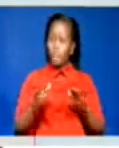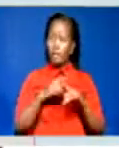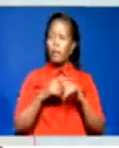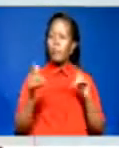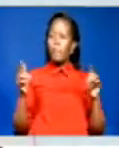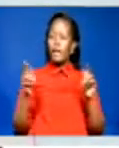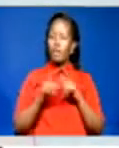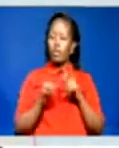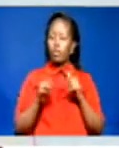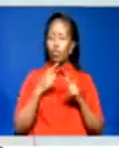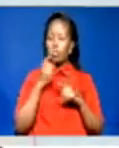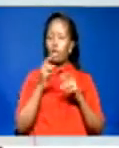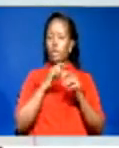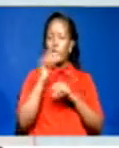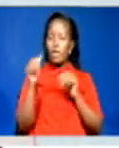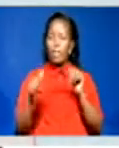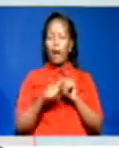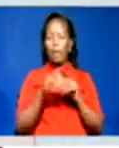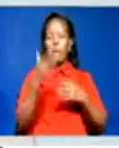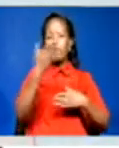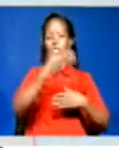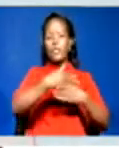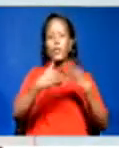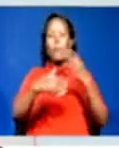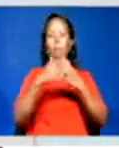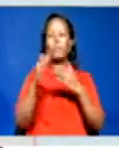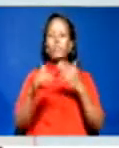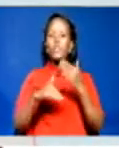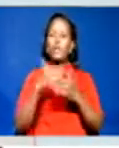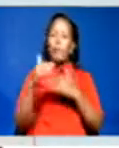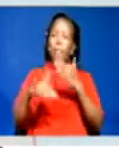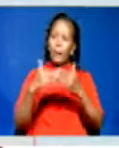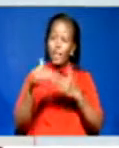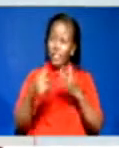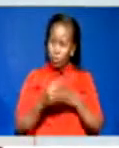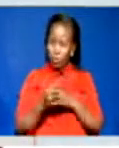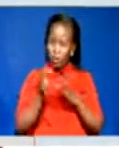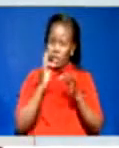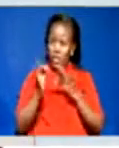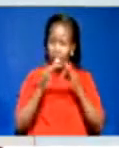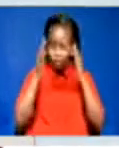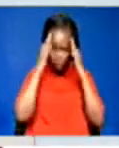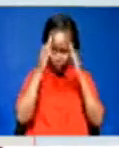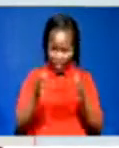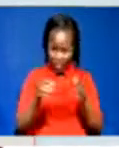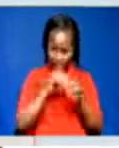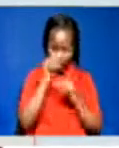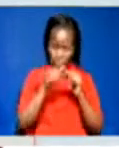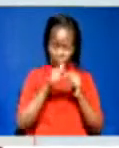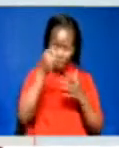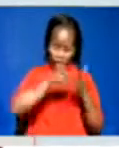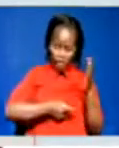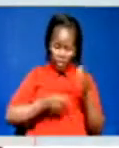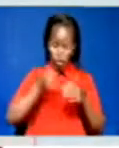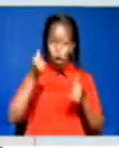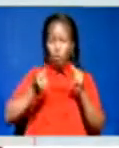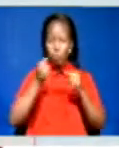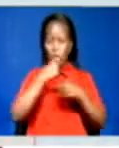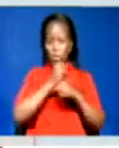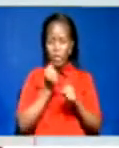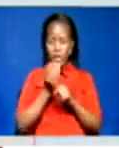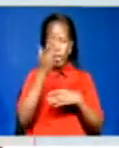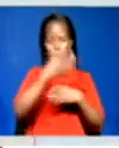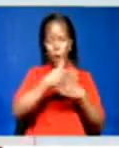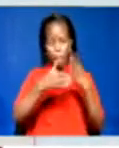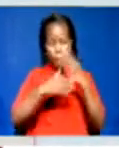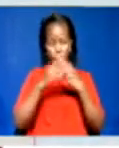building materials. If we have to look at taxes that make building materials expensive, I think we didn't need to do that. We also need to